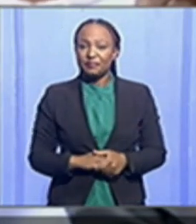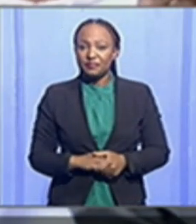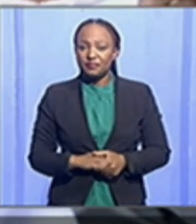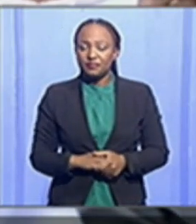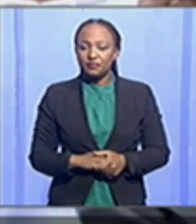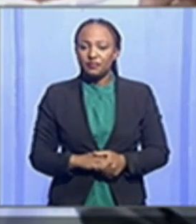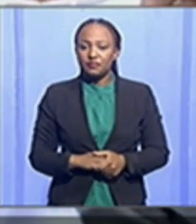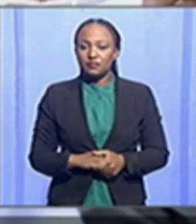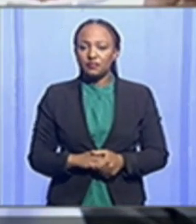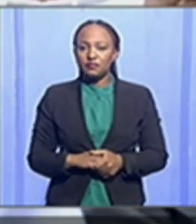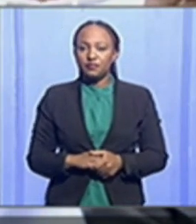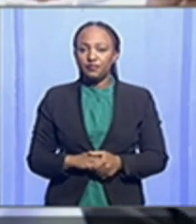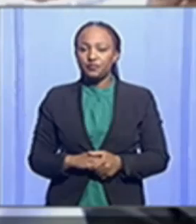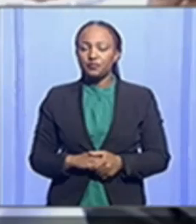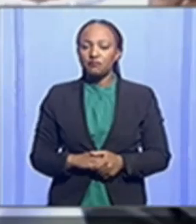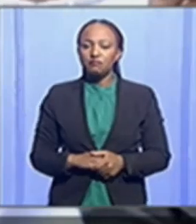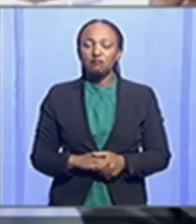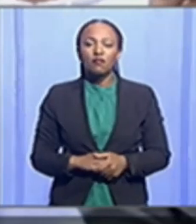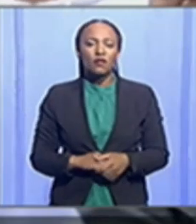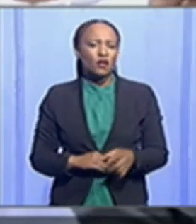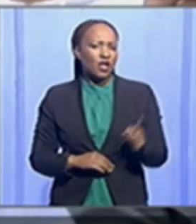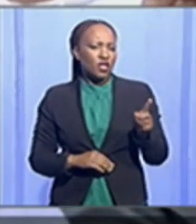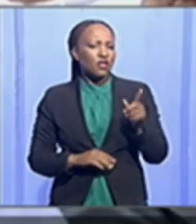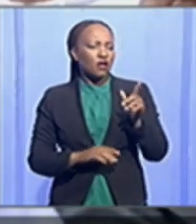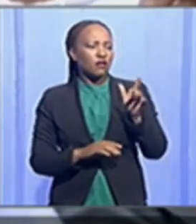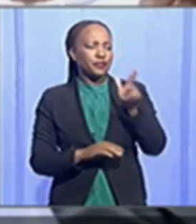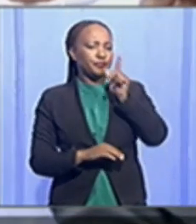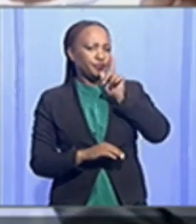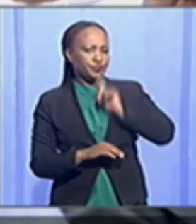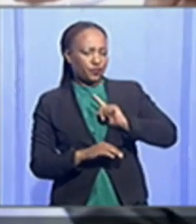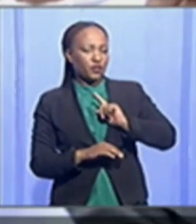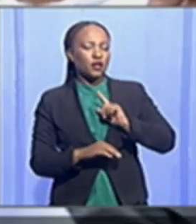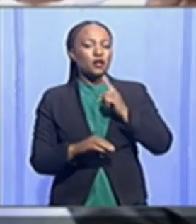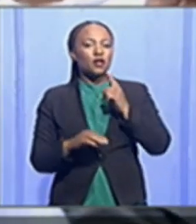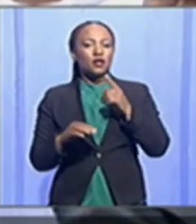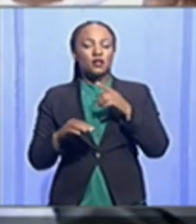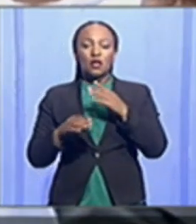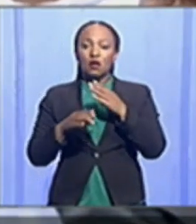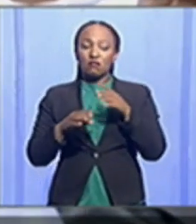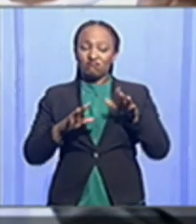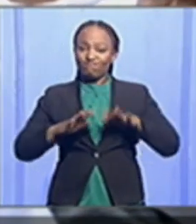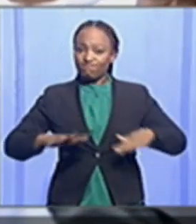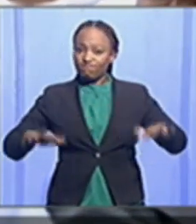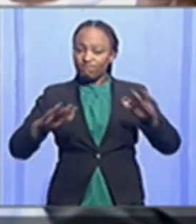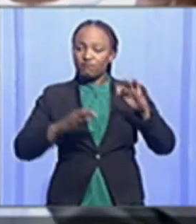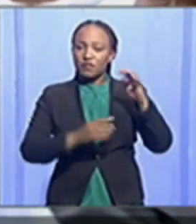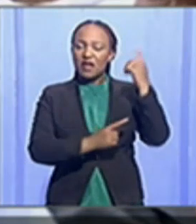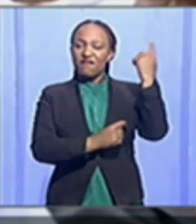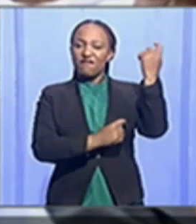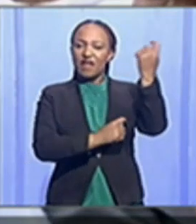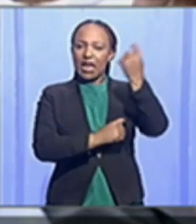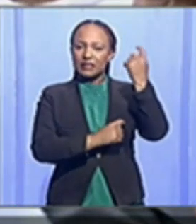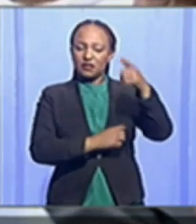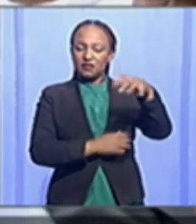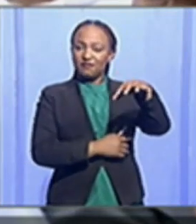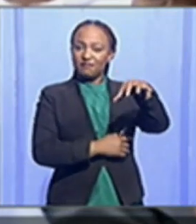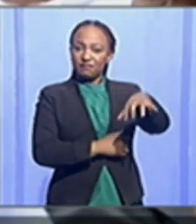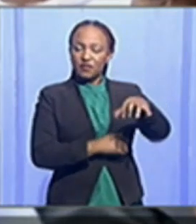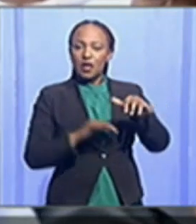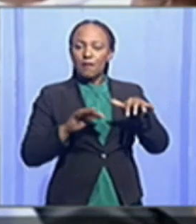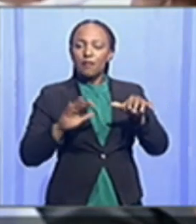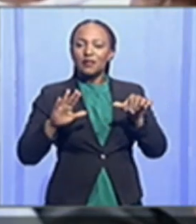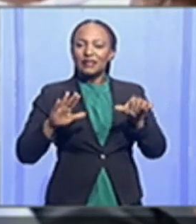We are told that there were patrollers from the village around here, approximately 16 of them, that they